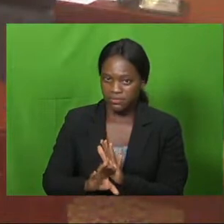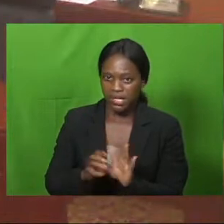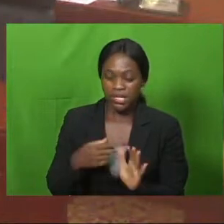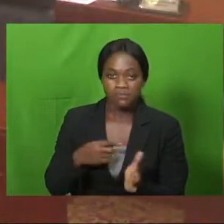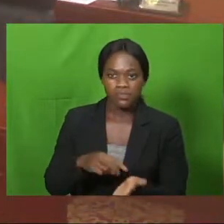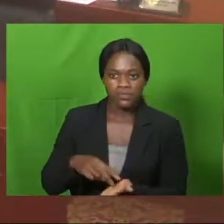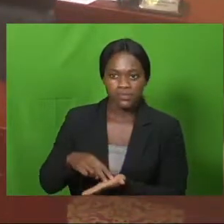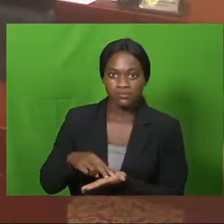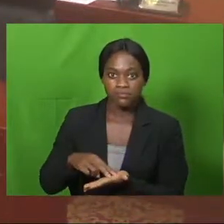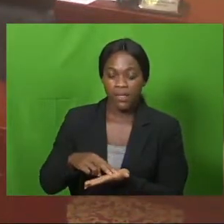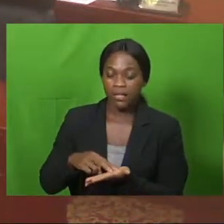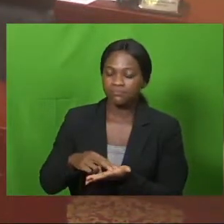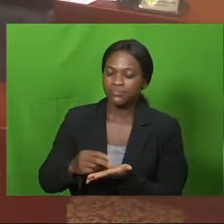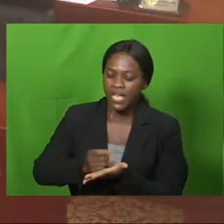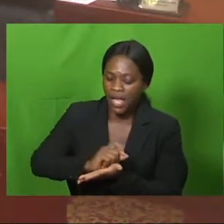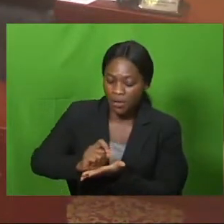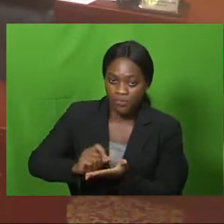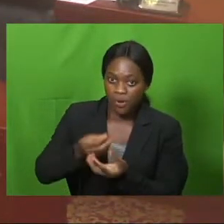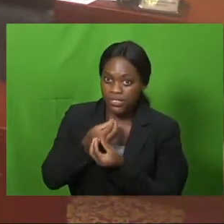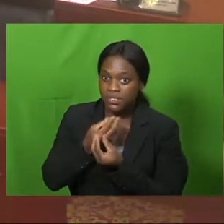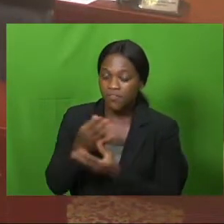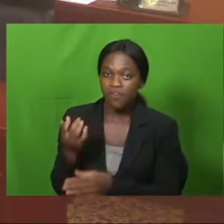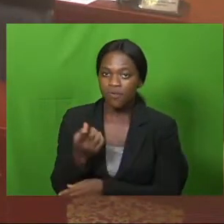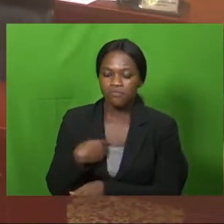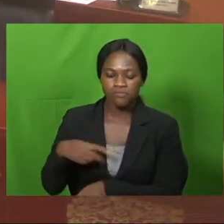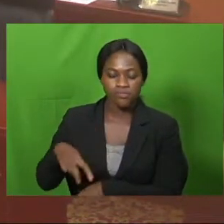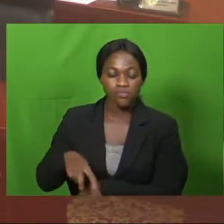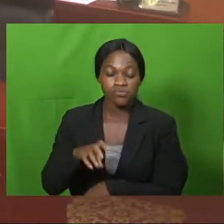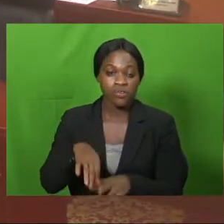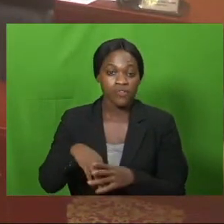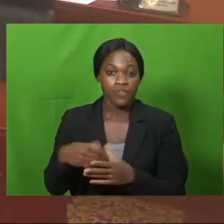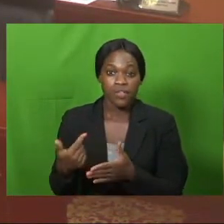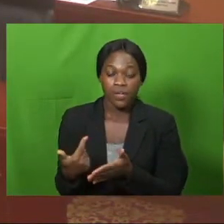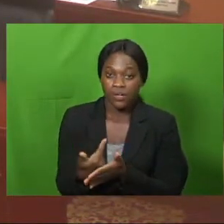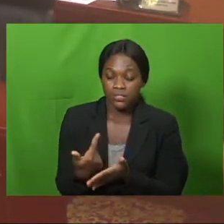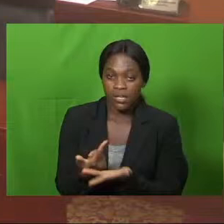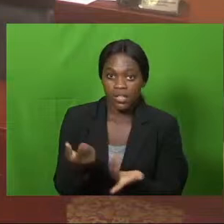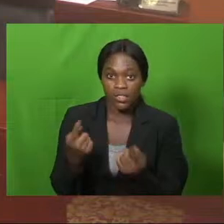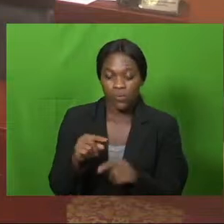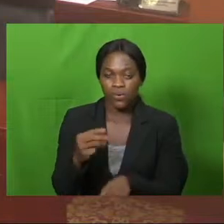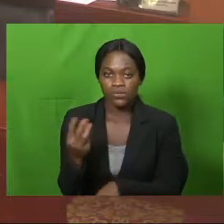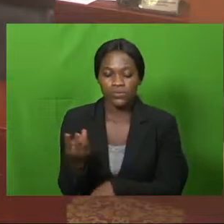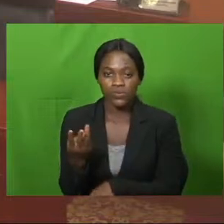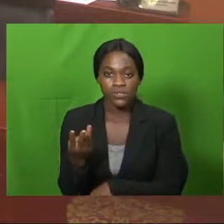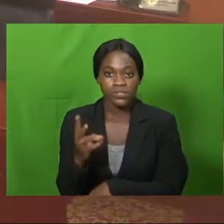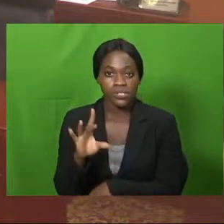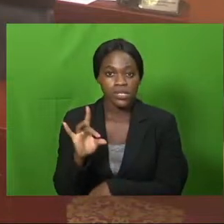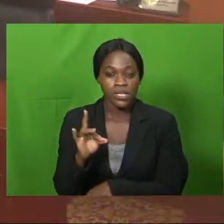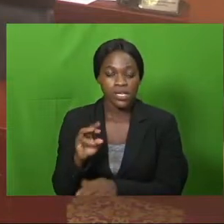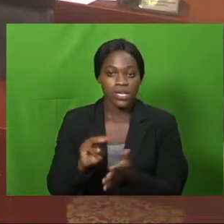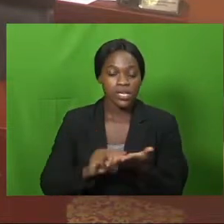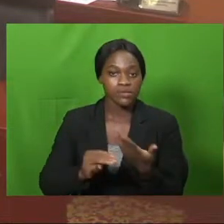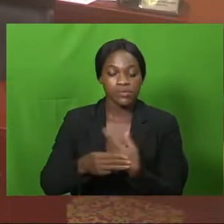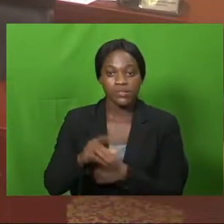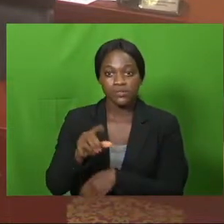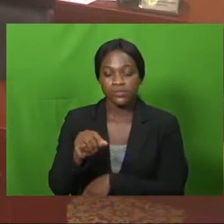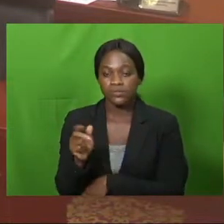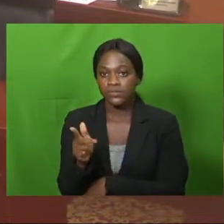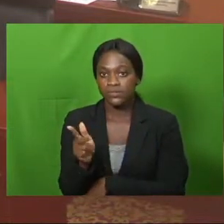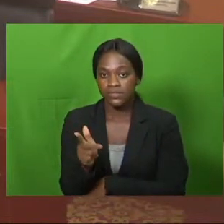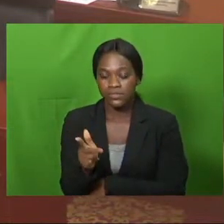write to inform you that I will be traveling outside the country on Wednesday, 8 March